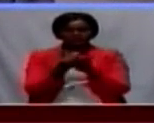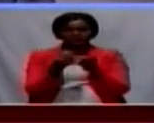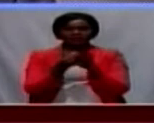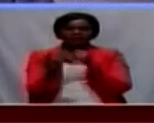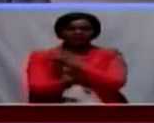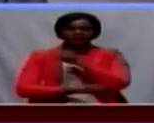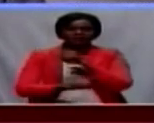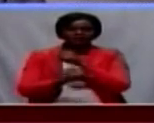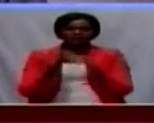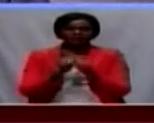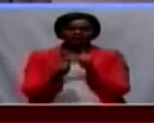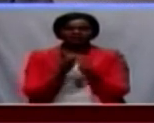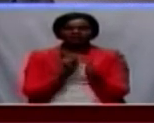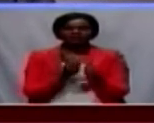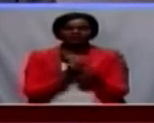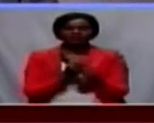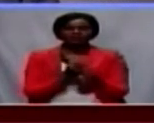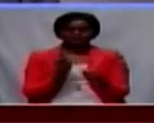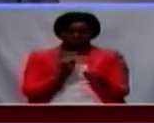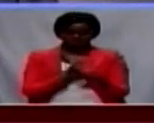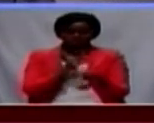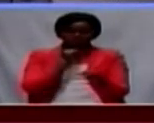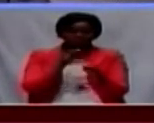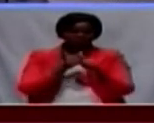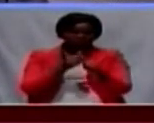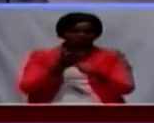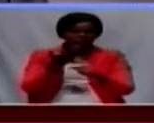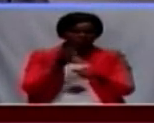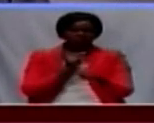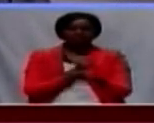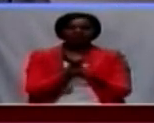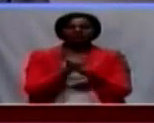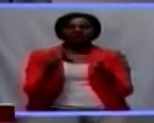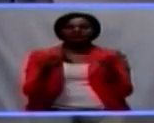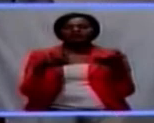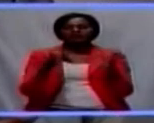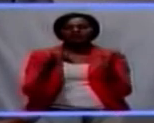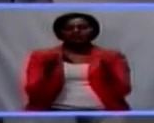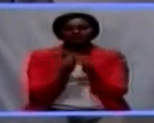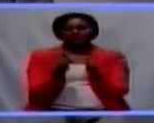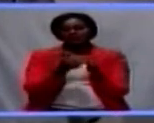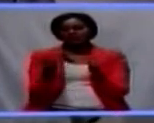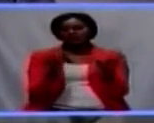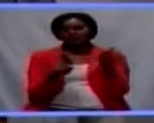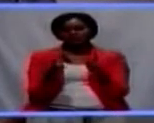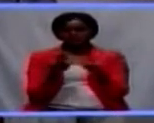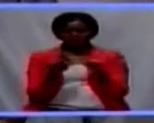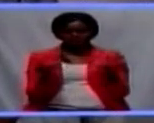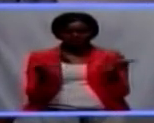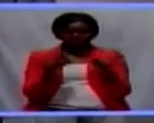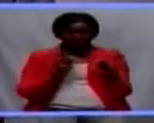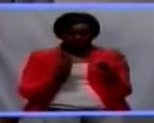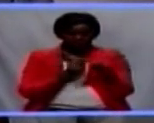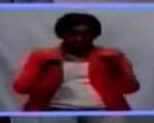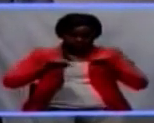That we were lenient on tax debt, we are not following up, and we are just allowing taxpayers to get away with it and so on. But when we analyzed,